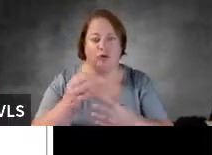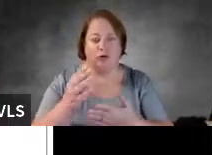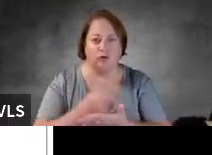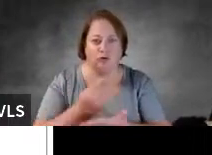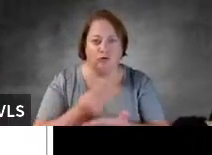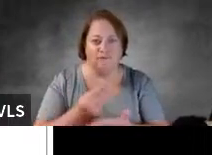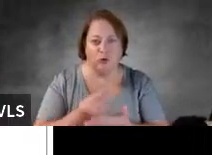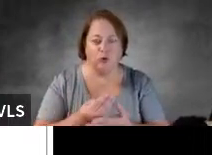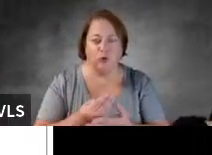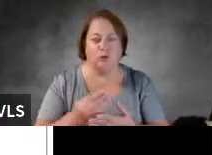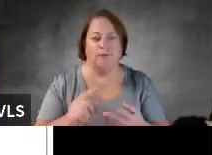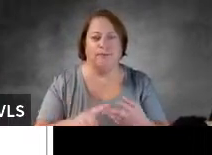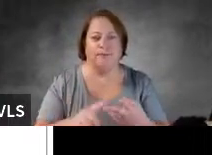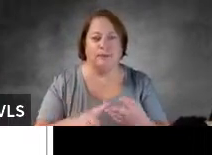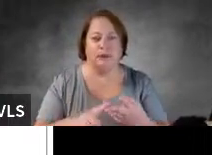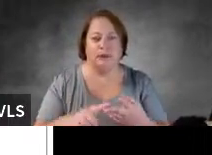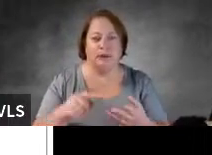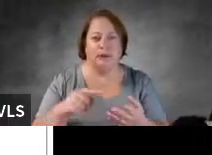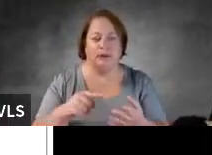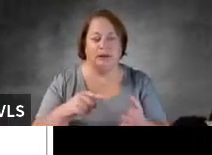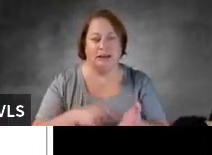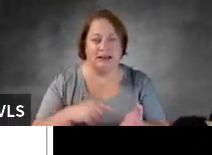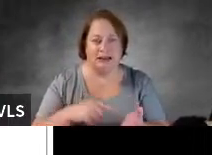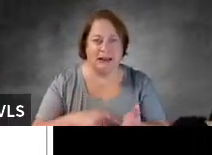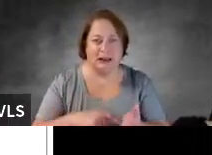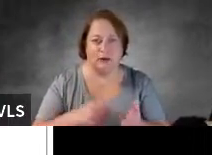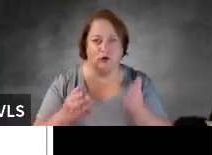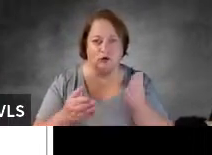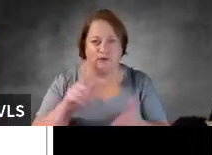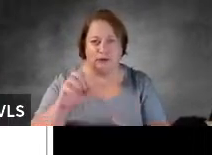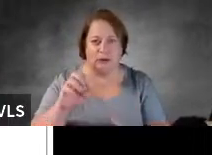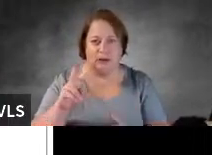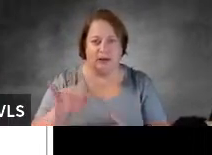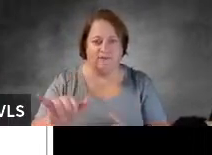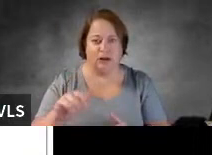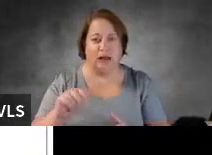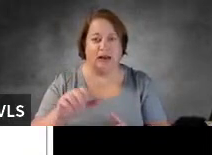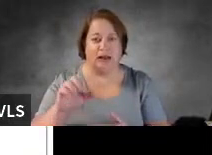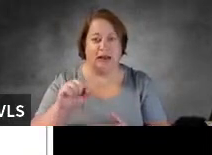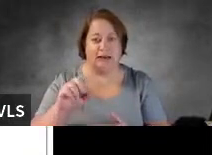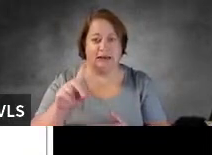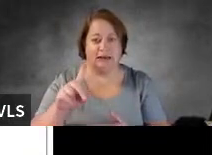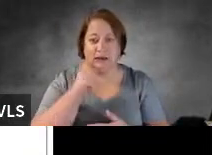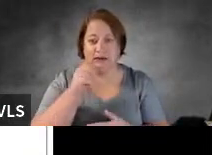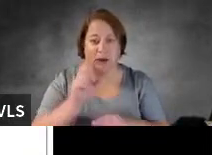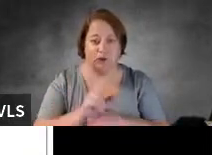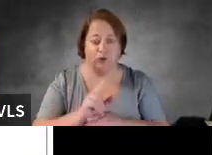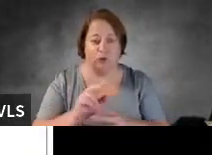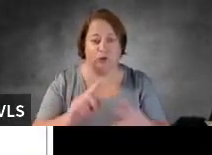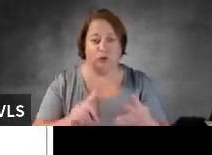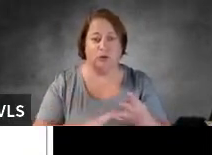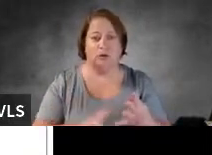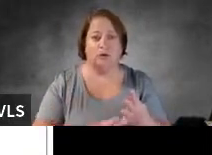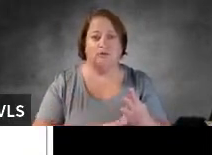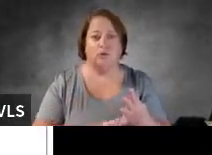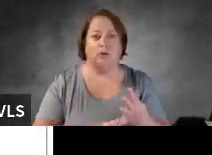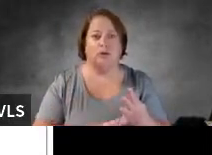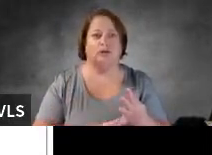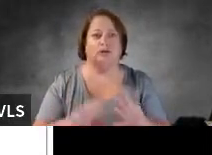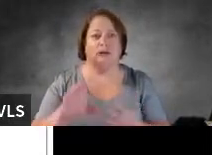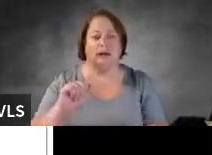fund. The third is the debt service levy, which Special School District does not use. And the fourth is capital